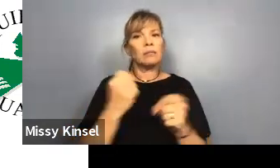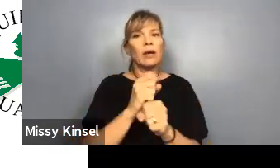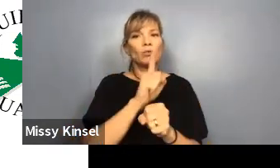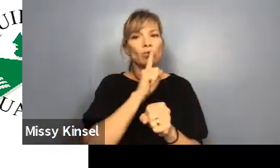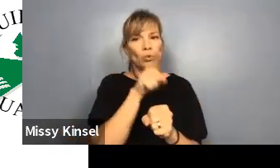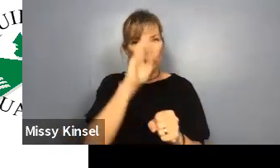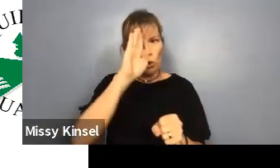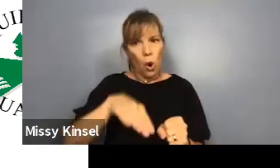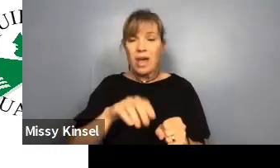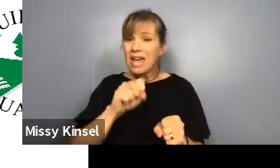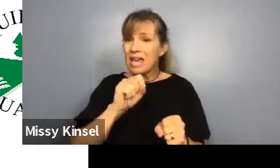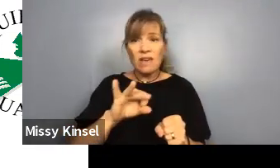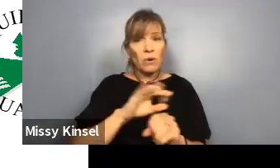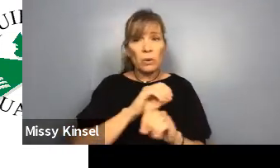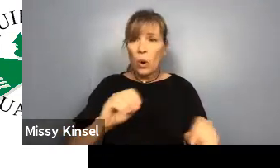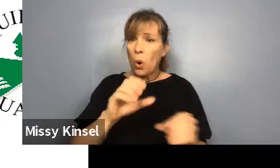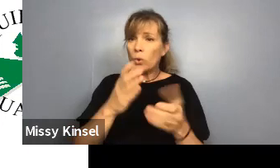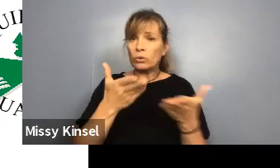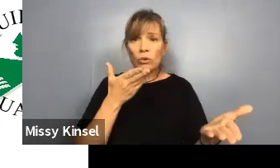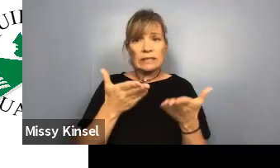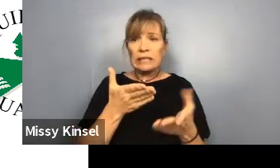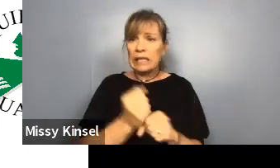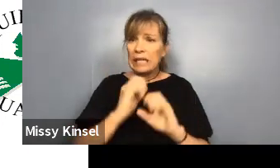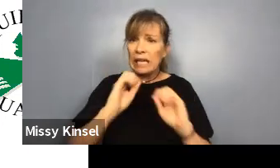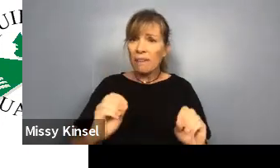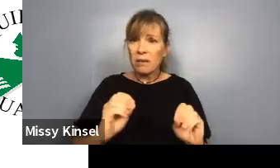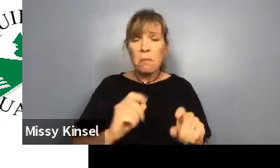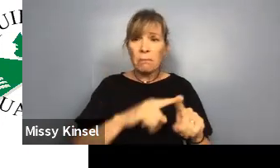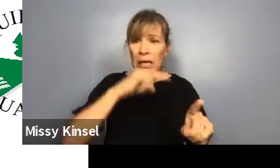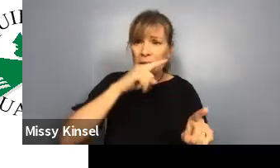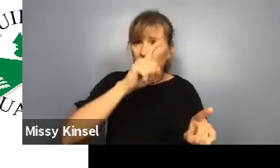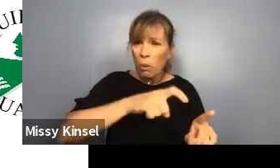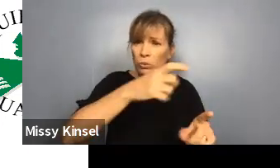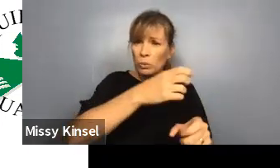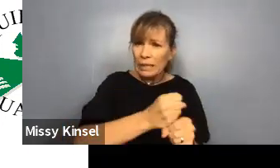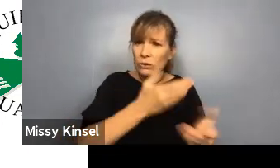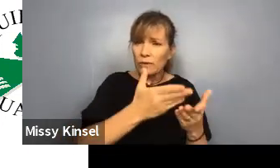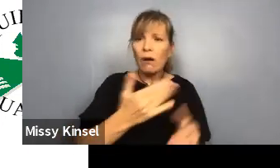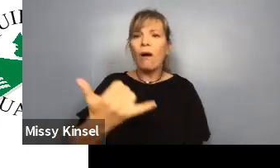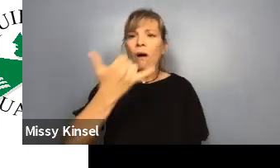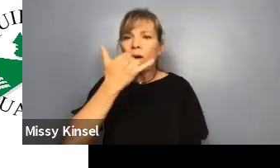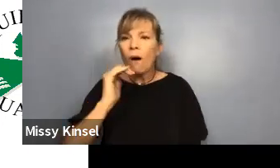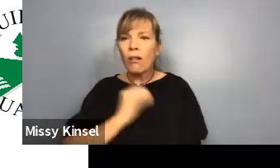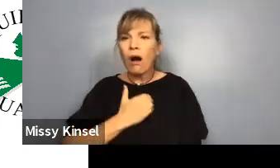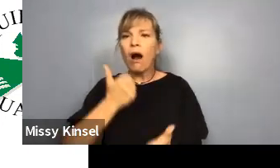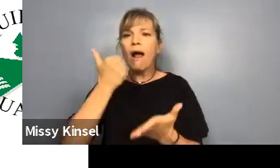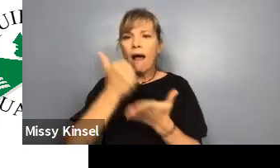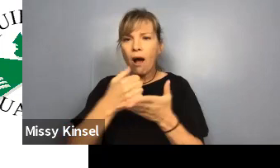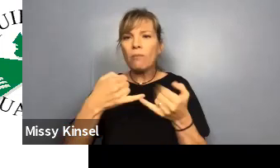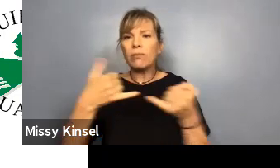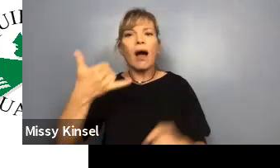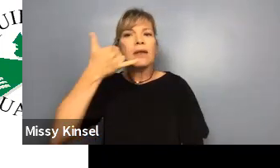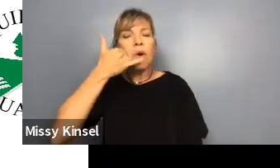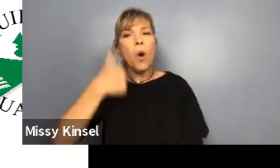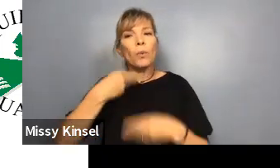that if you're not receiving services that your child should be receiving, you can call our helpline. We again provide free